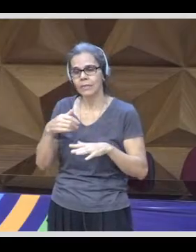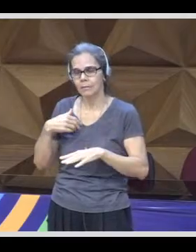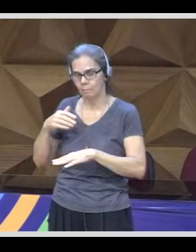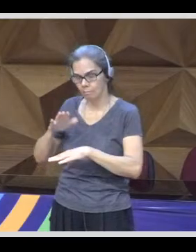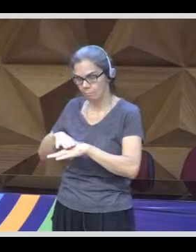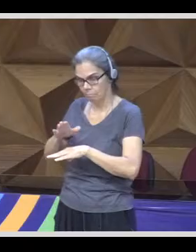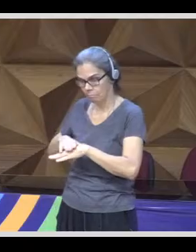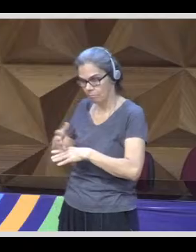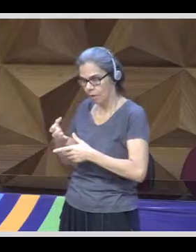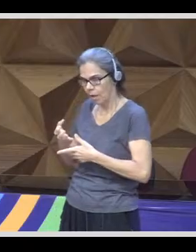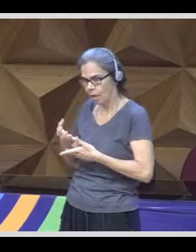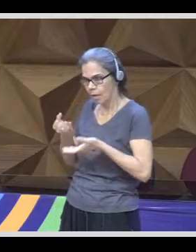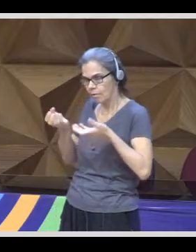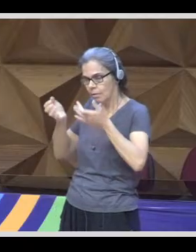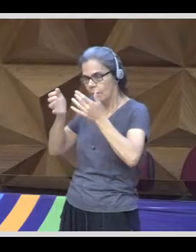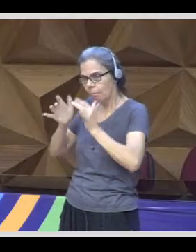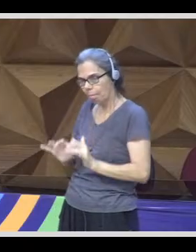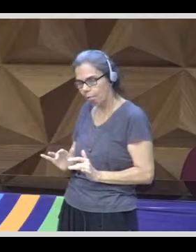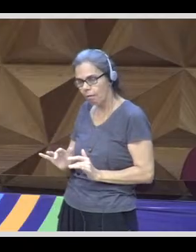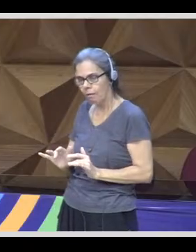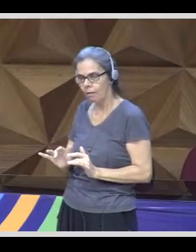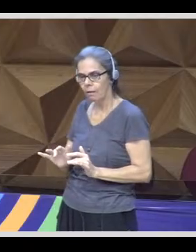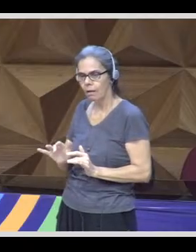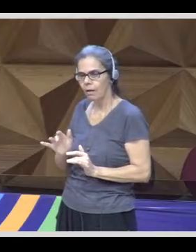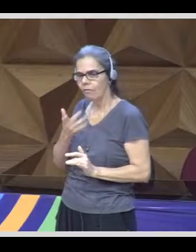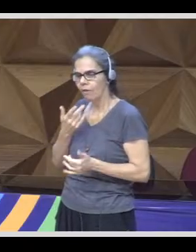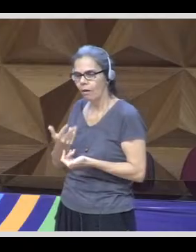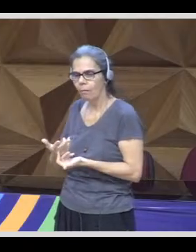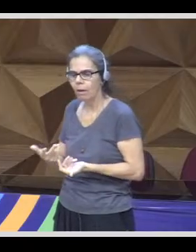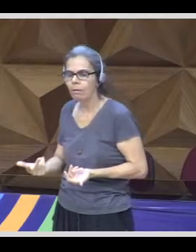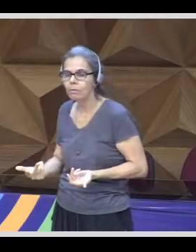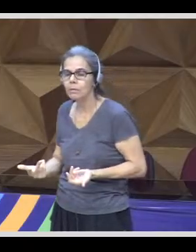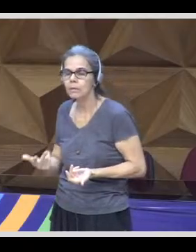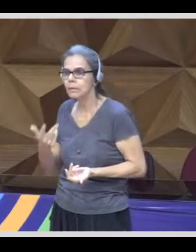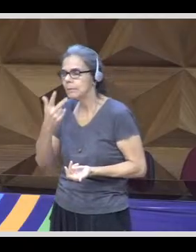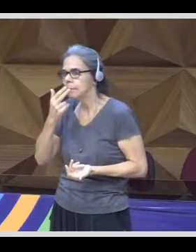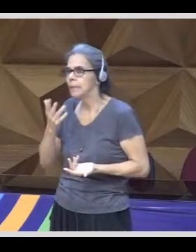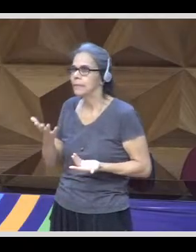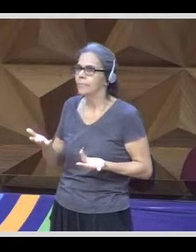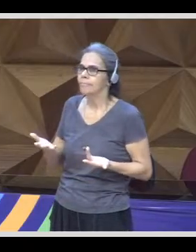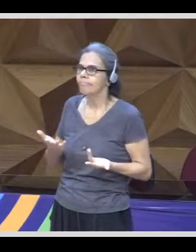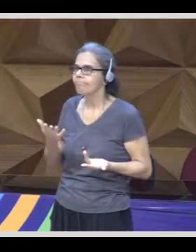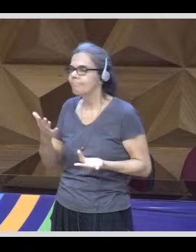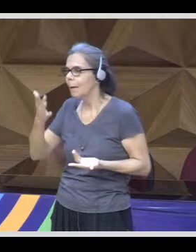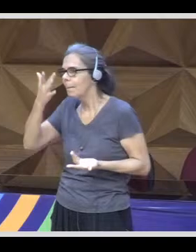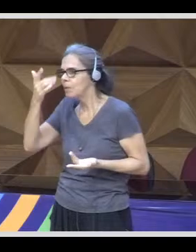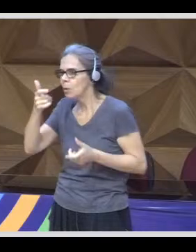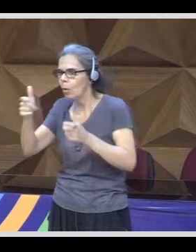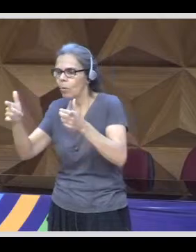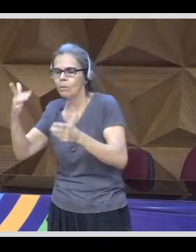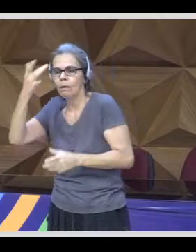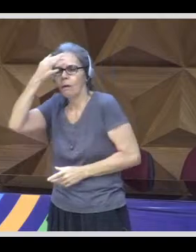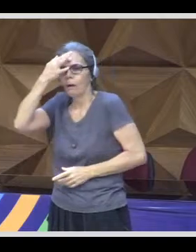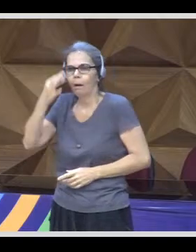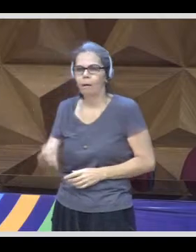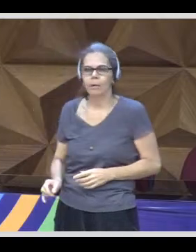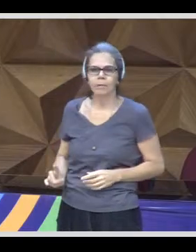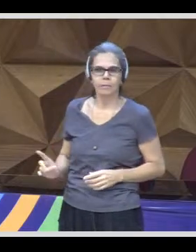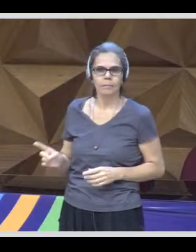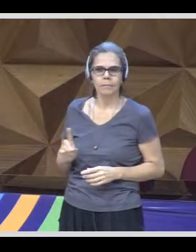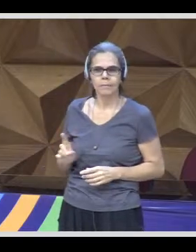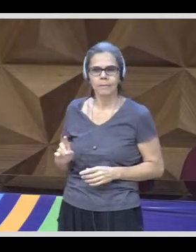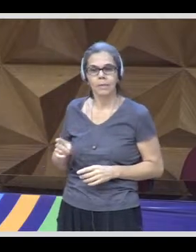of them. You need to get rid of this noise. And that's the challenge here. You need to focus on what's called the backbone.